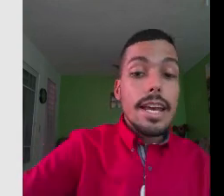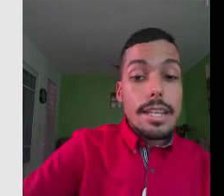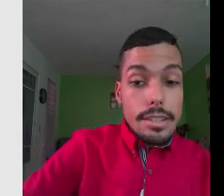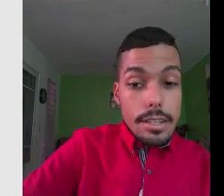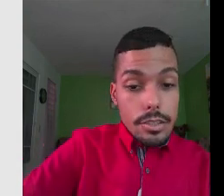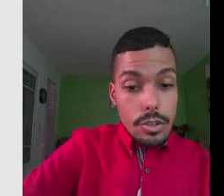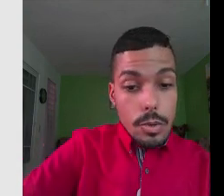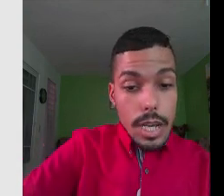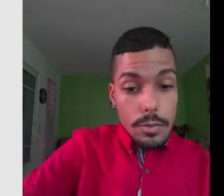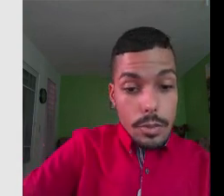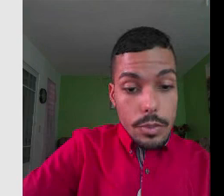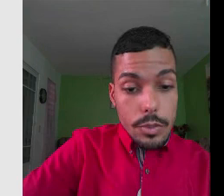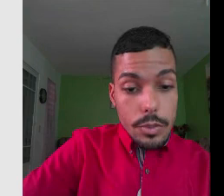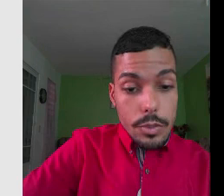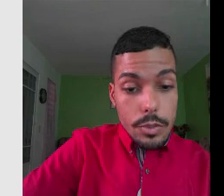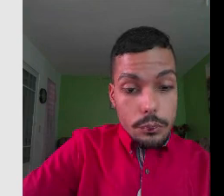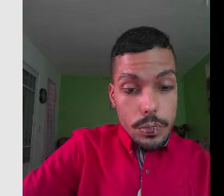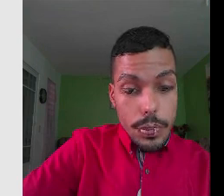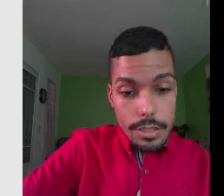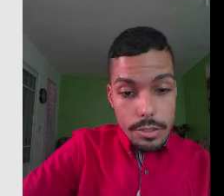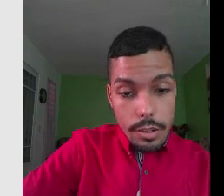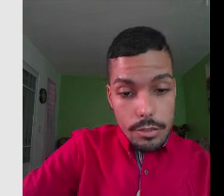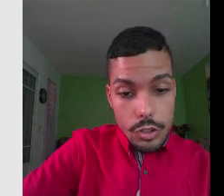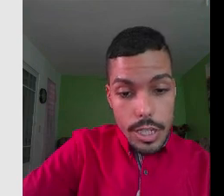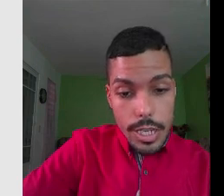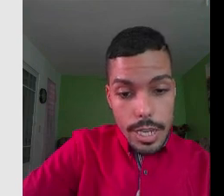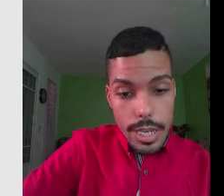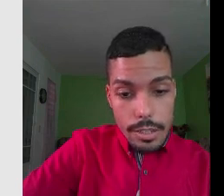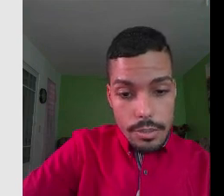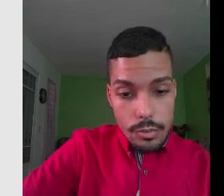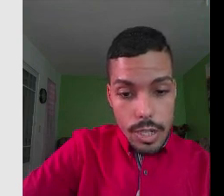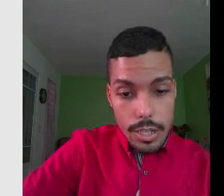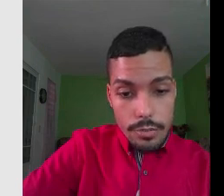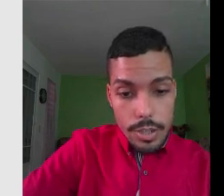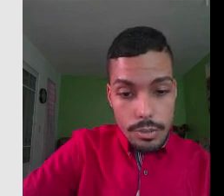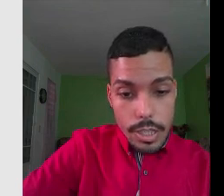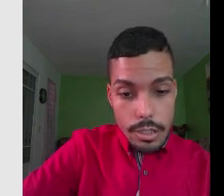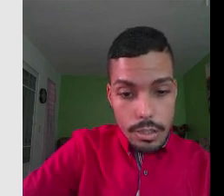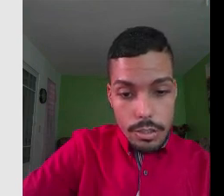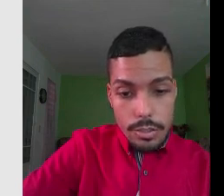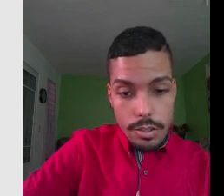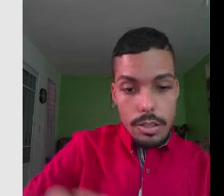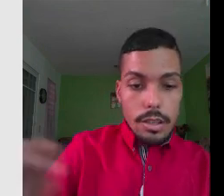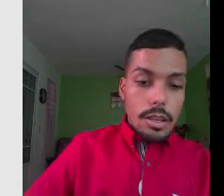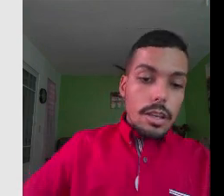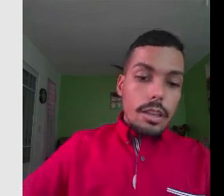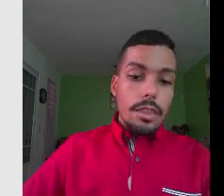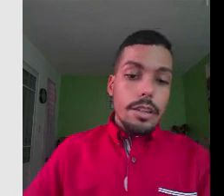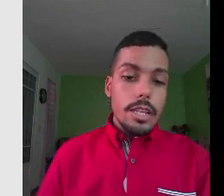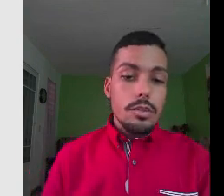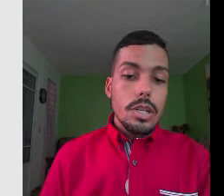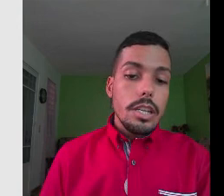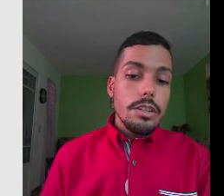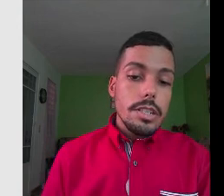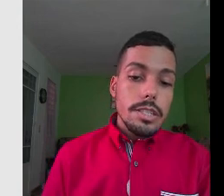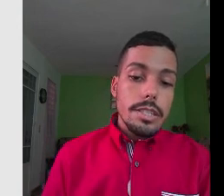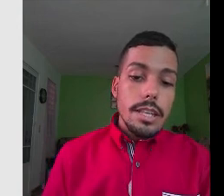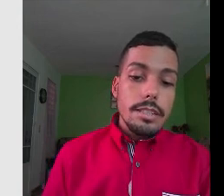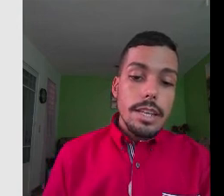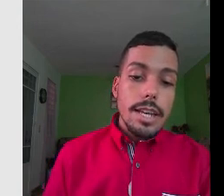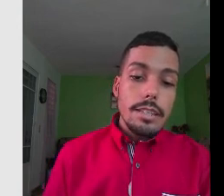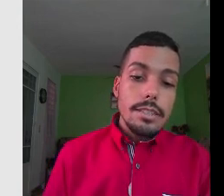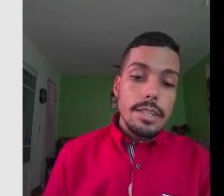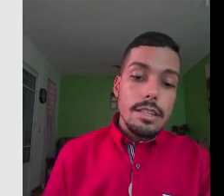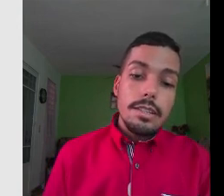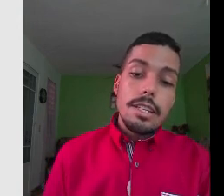Yes, it has it. So we have to write the letter X under the X, right? Very good. The next one here, this is